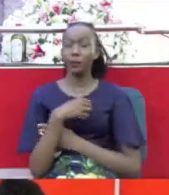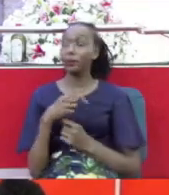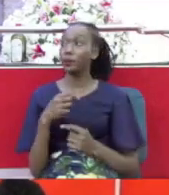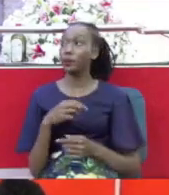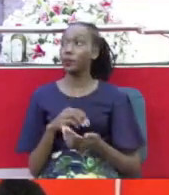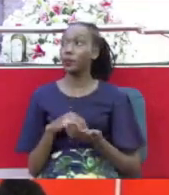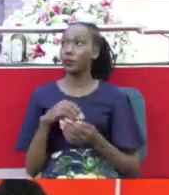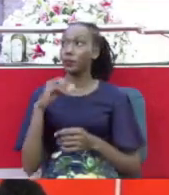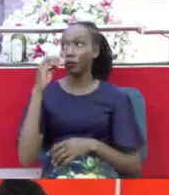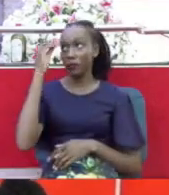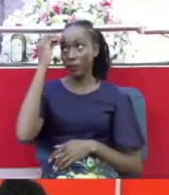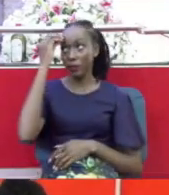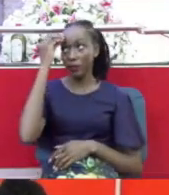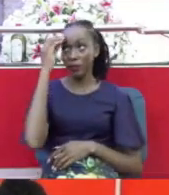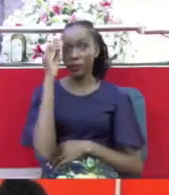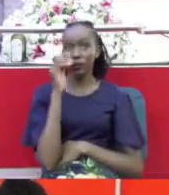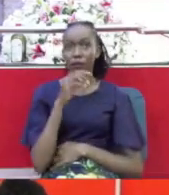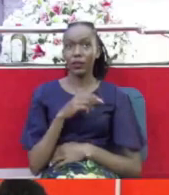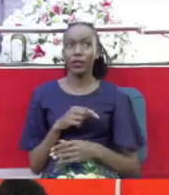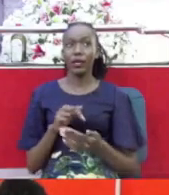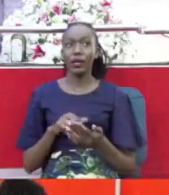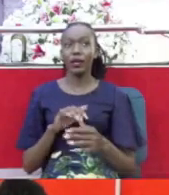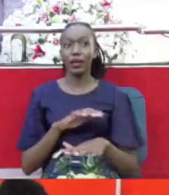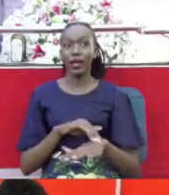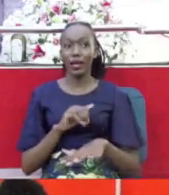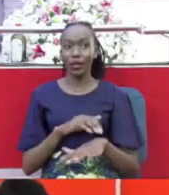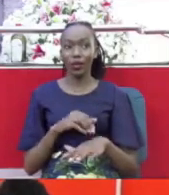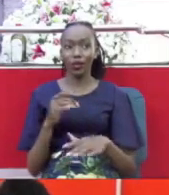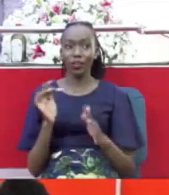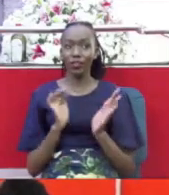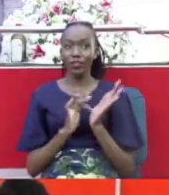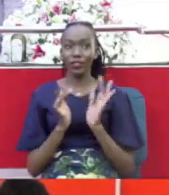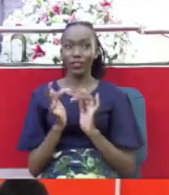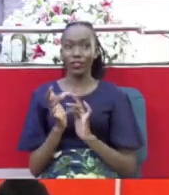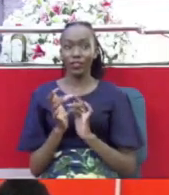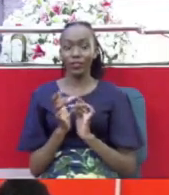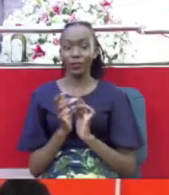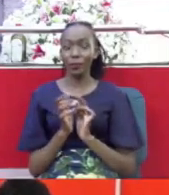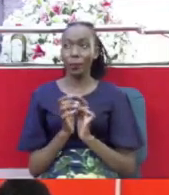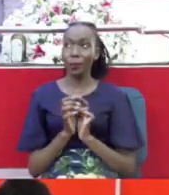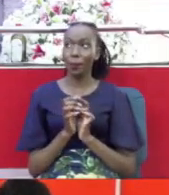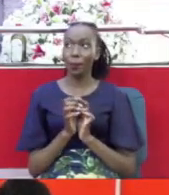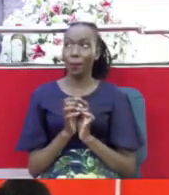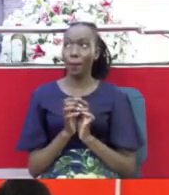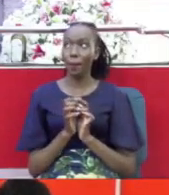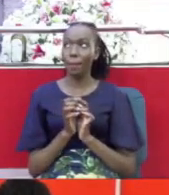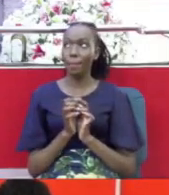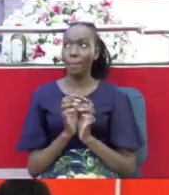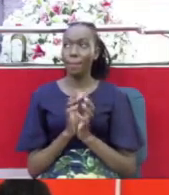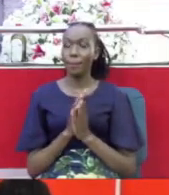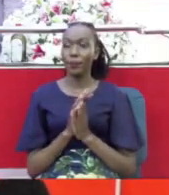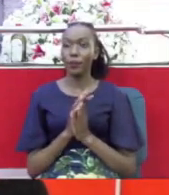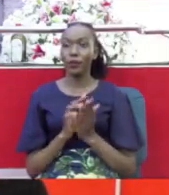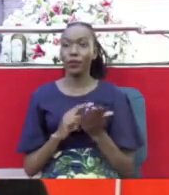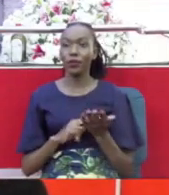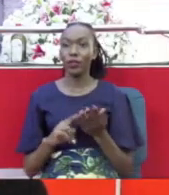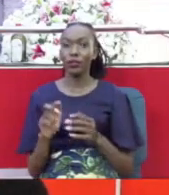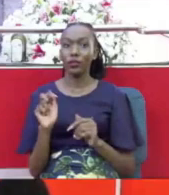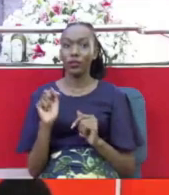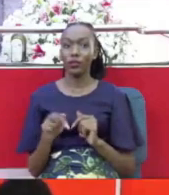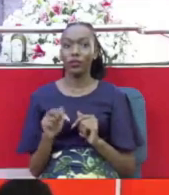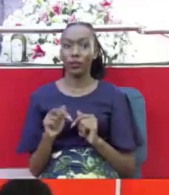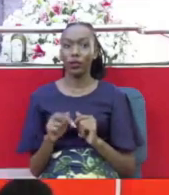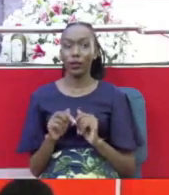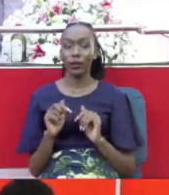The other night I hit one, karibu niite Yesu na Maria na Yusufu. You know? So this verse is like boom. You are going smoothly,